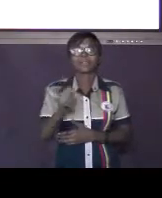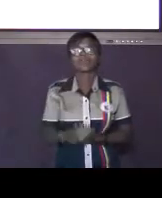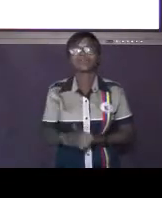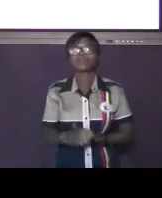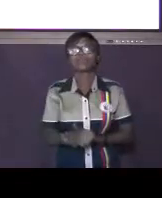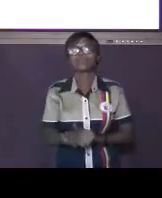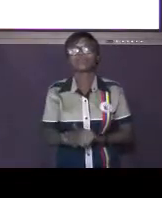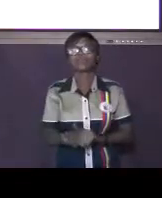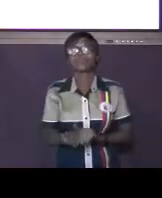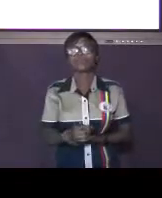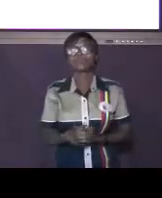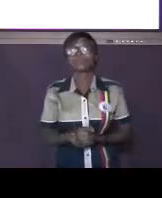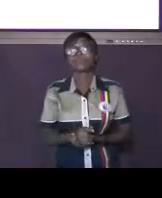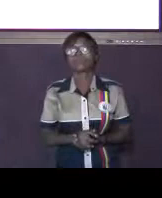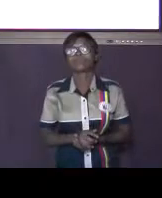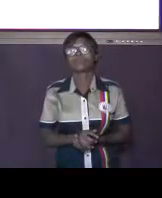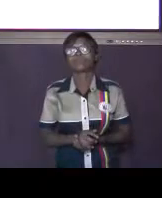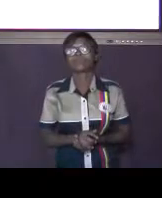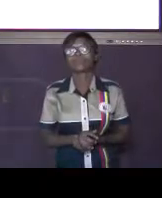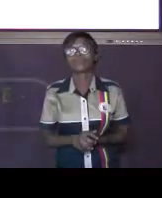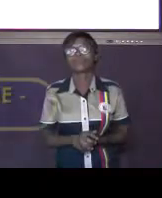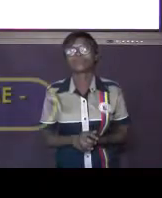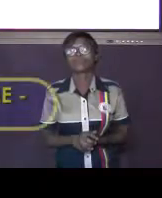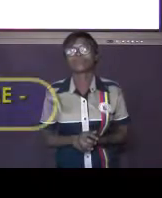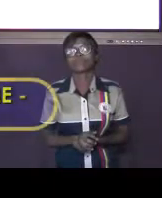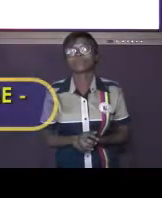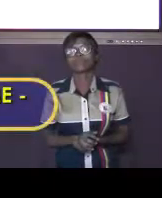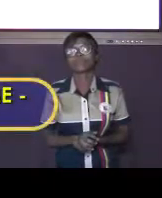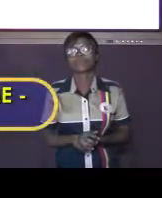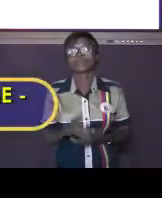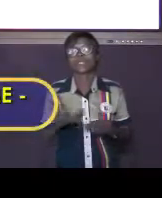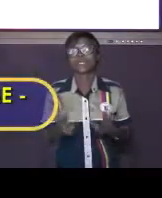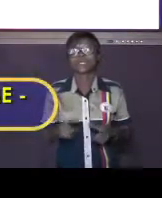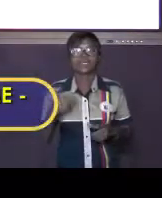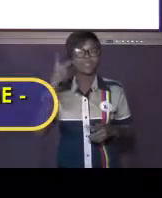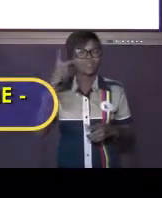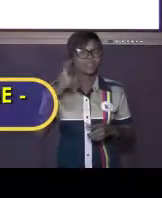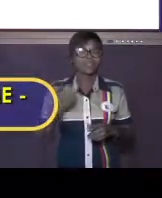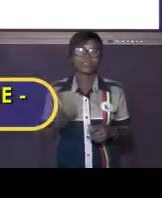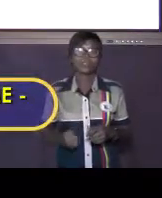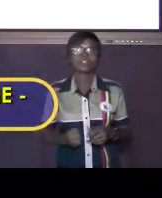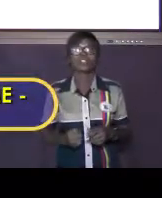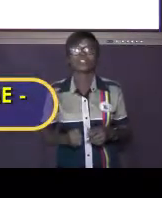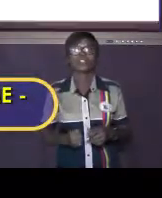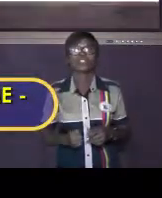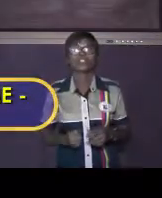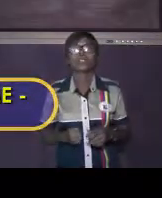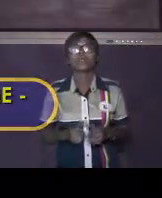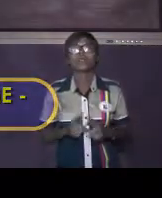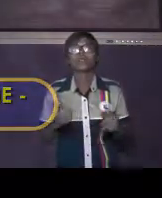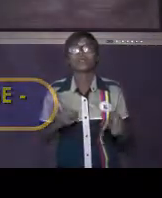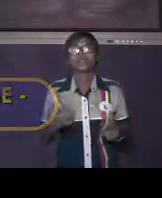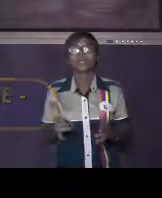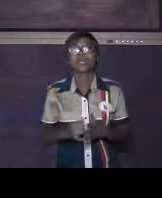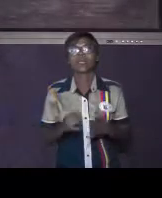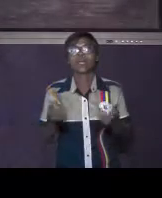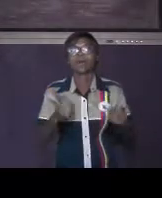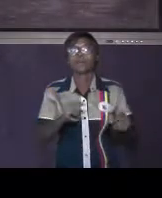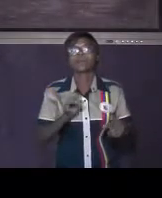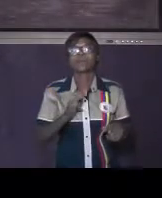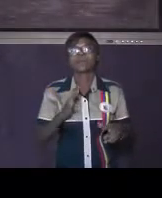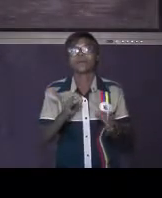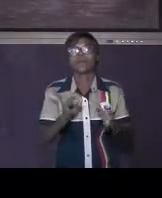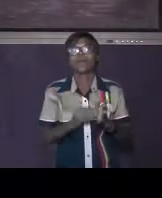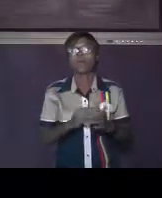are happening in my own planet. Let's see the great things that are happening in our own